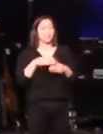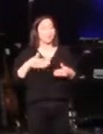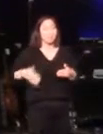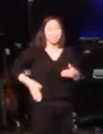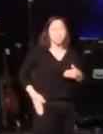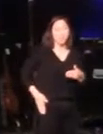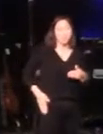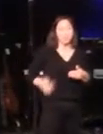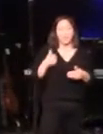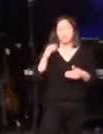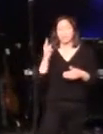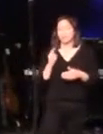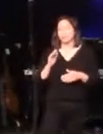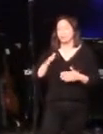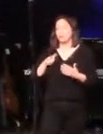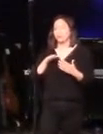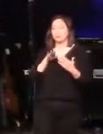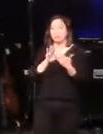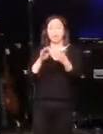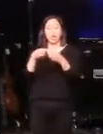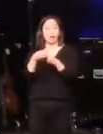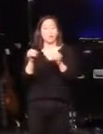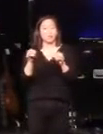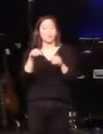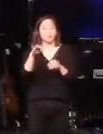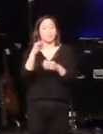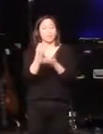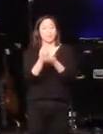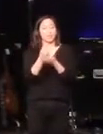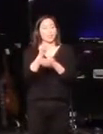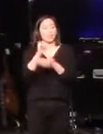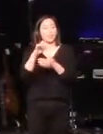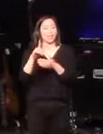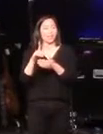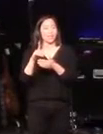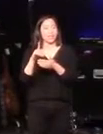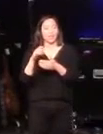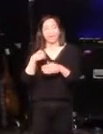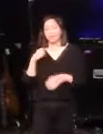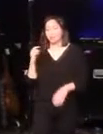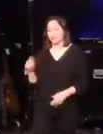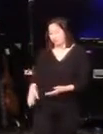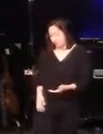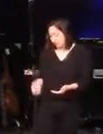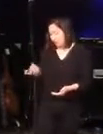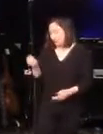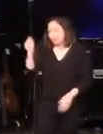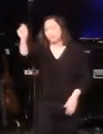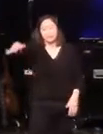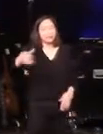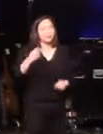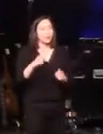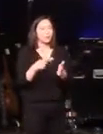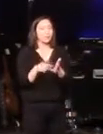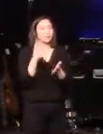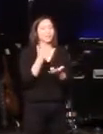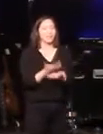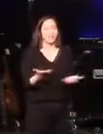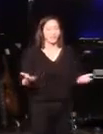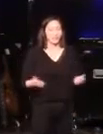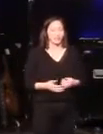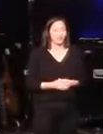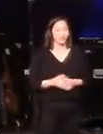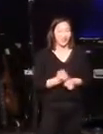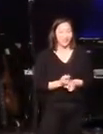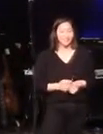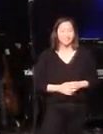they would just put it in my account. Does that make sense? Well, they saw me do that so many times that when a grant came up that there were no criteria that like I had to have good